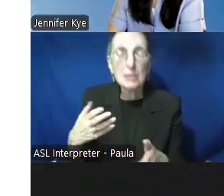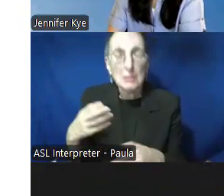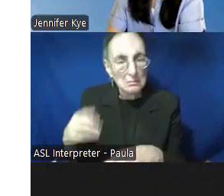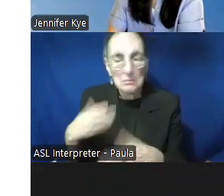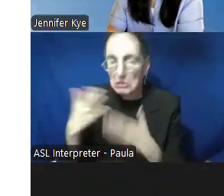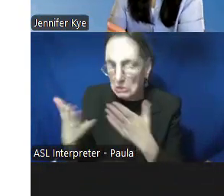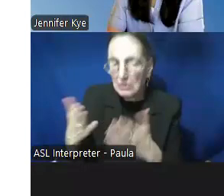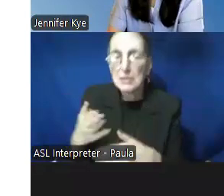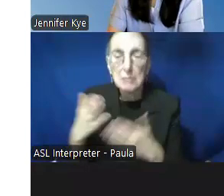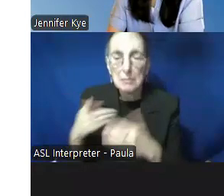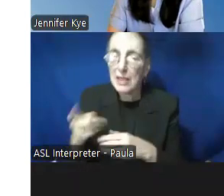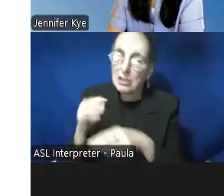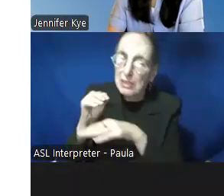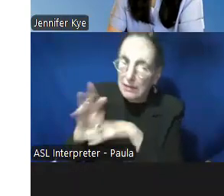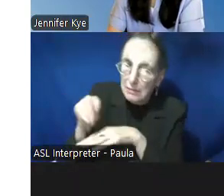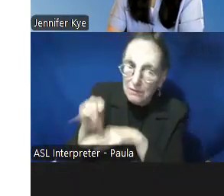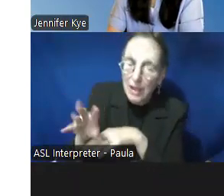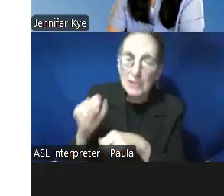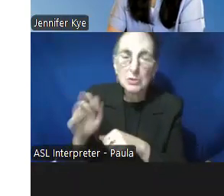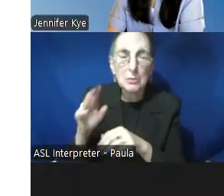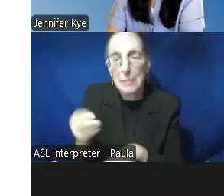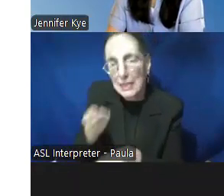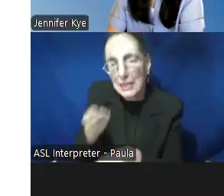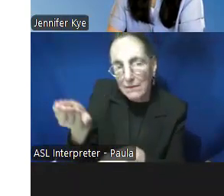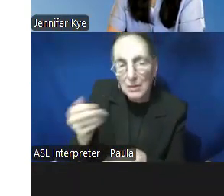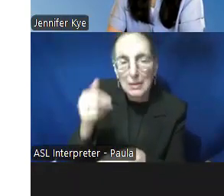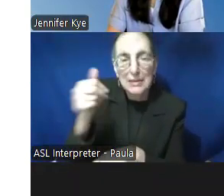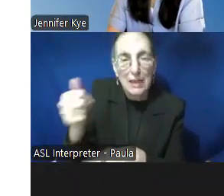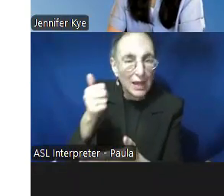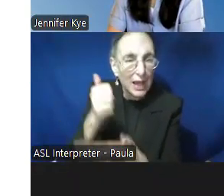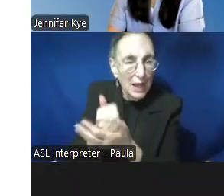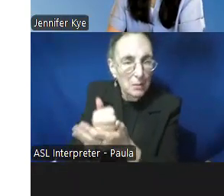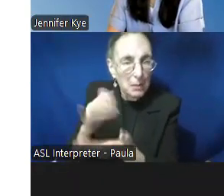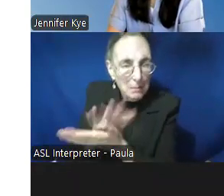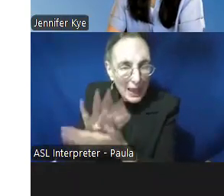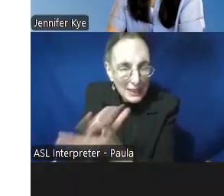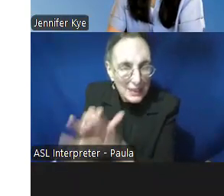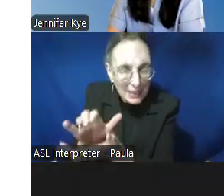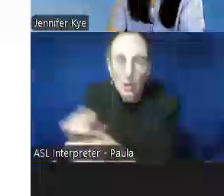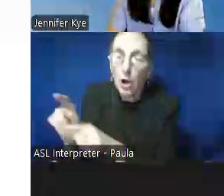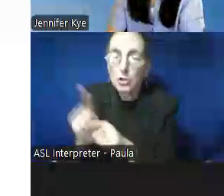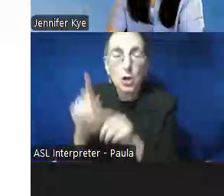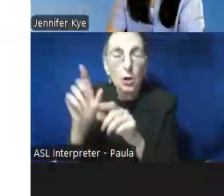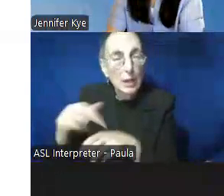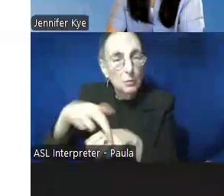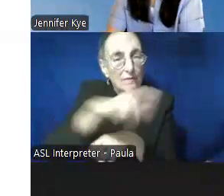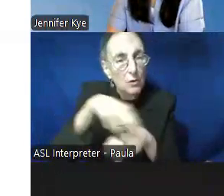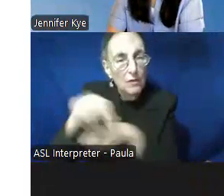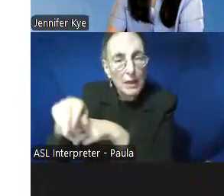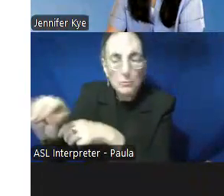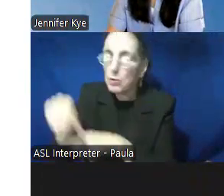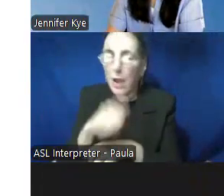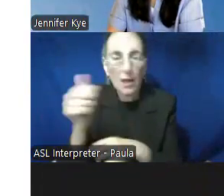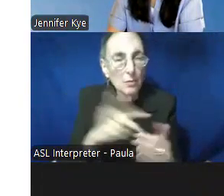provide advice, like maybe a self-help packet. And they'll also provide referrals to other programs that might be able to represent